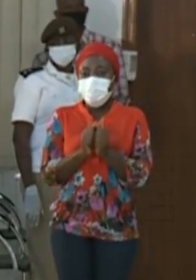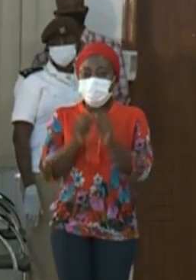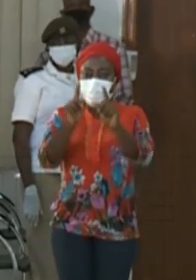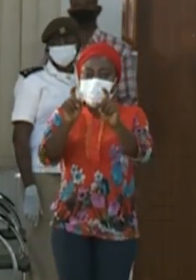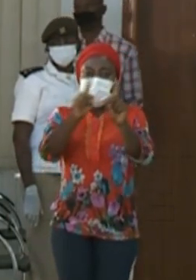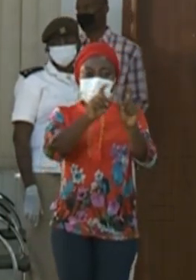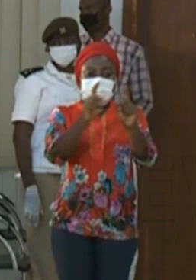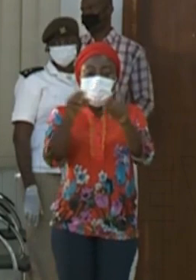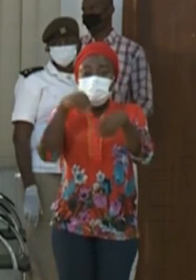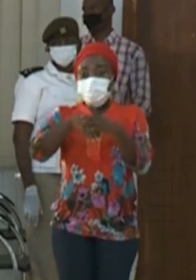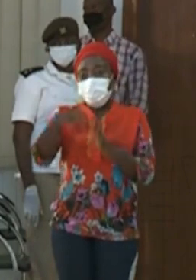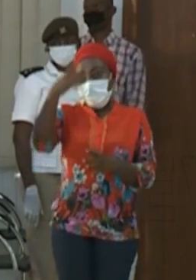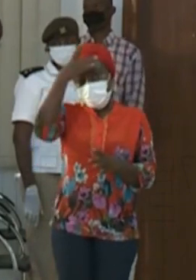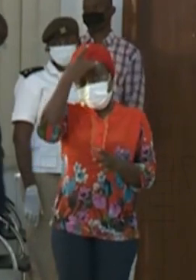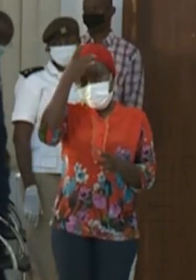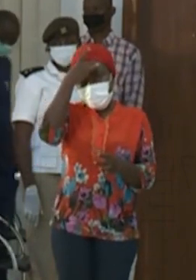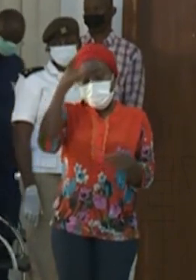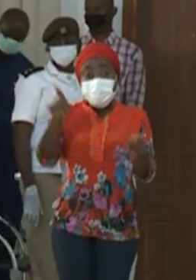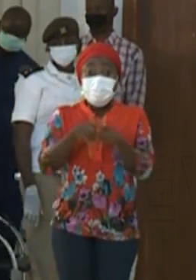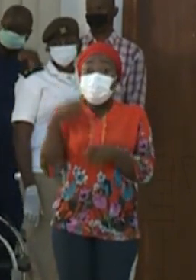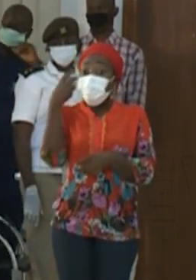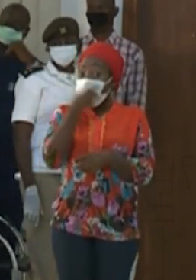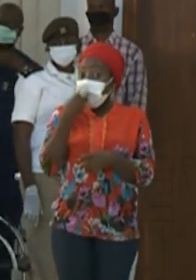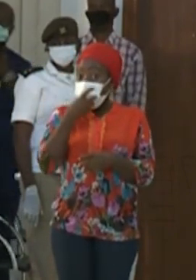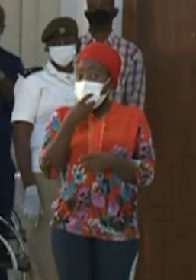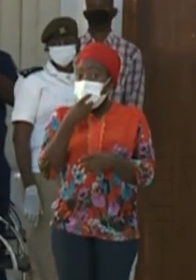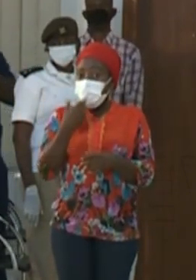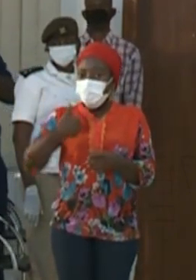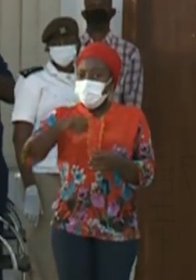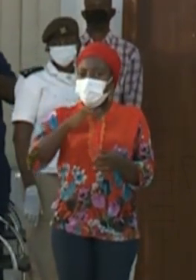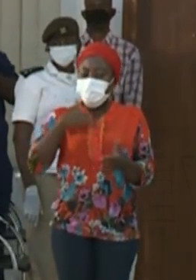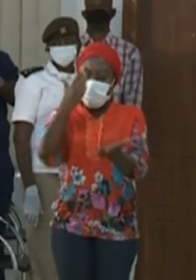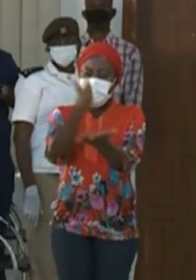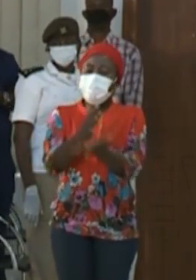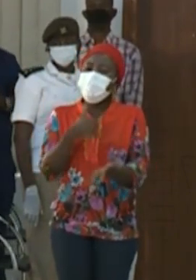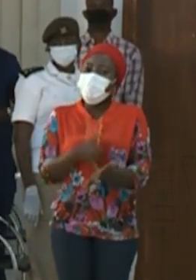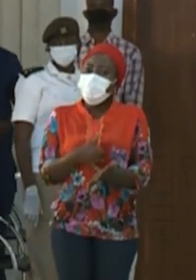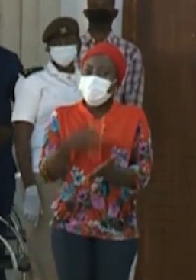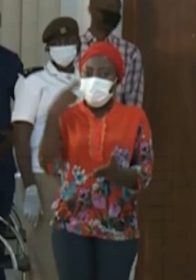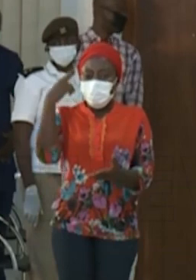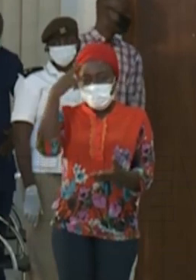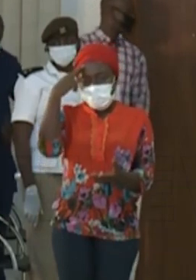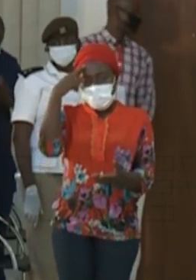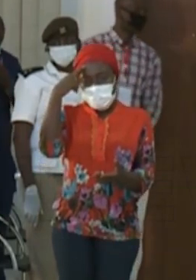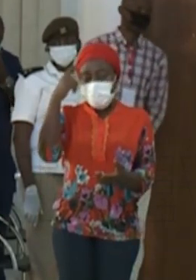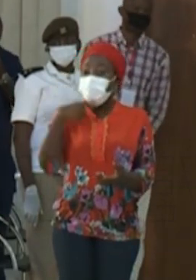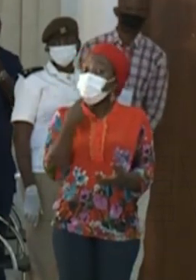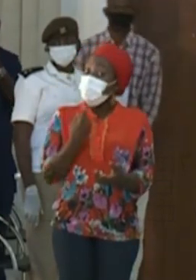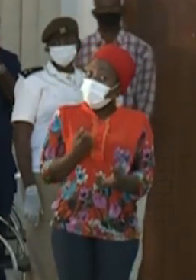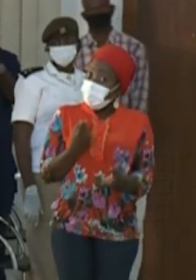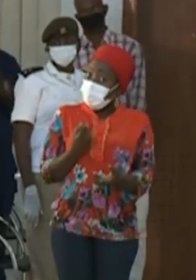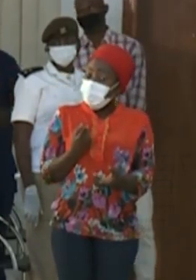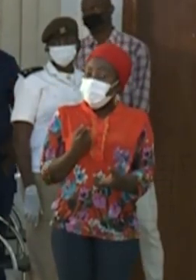testing in Kano. As we speak, they've suspended the testing. And the reason for suspending it, according to one